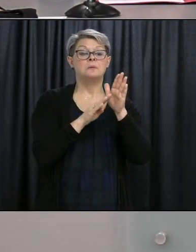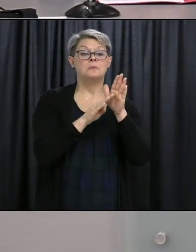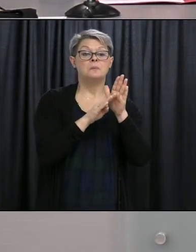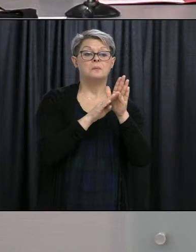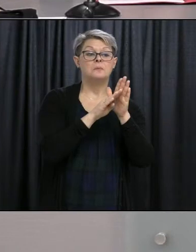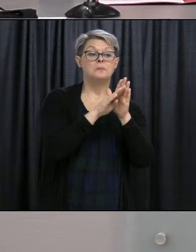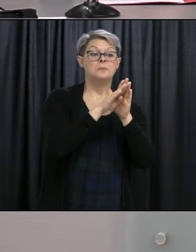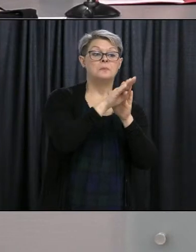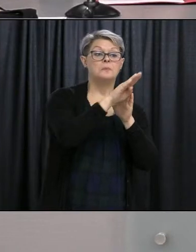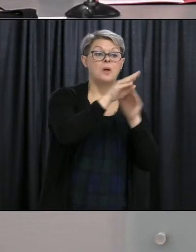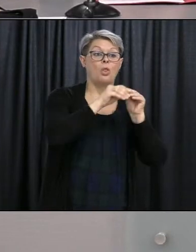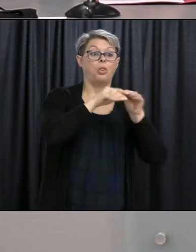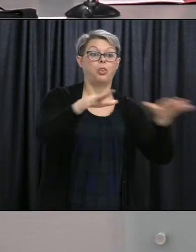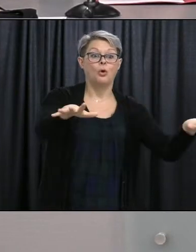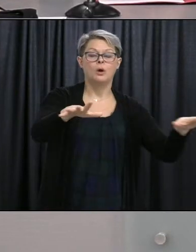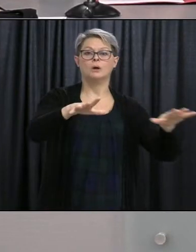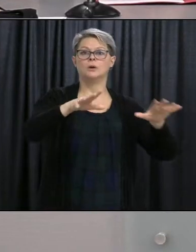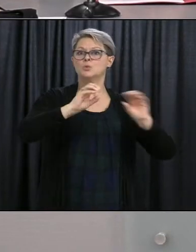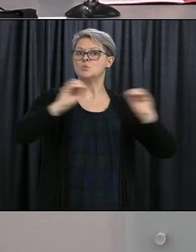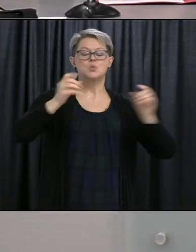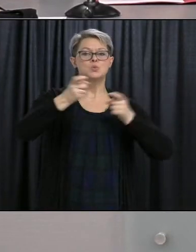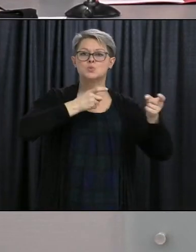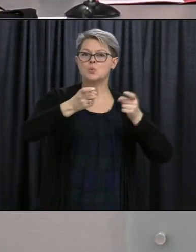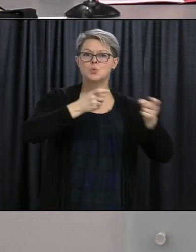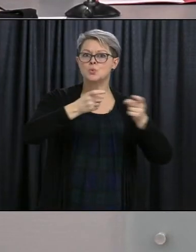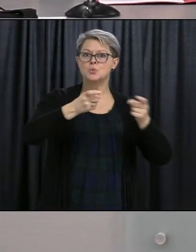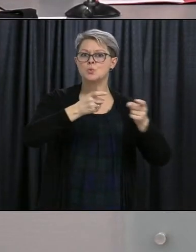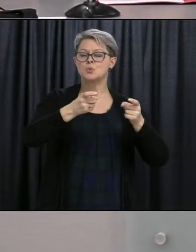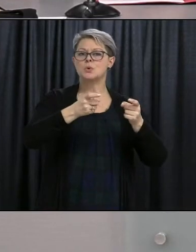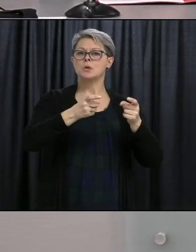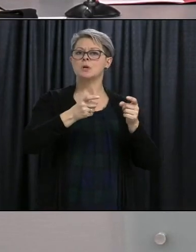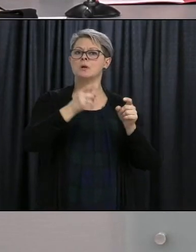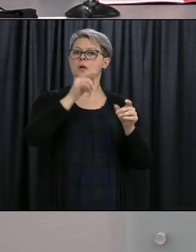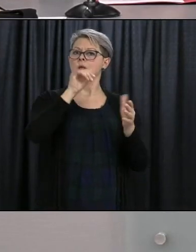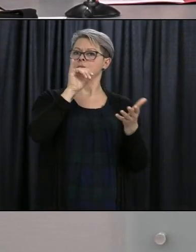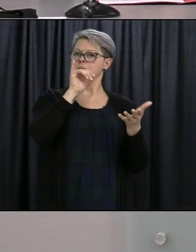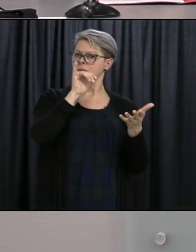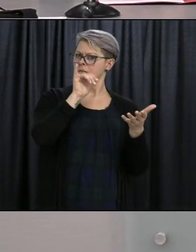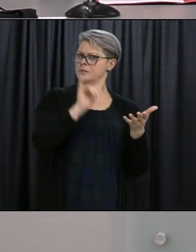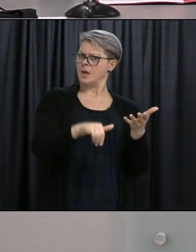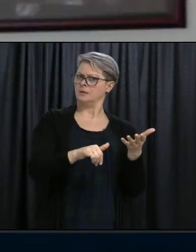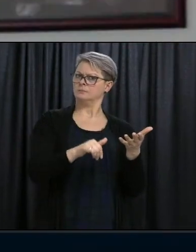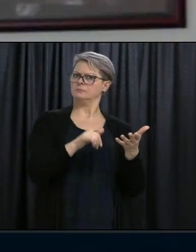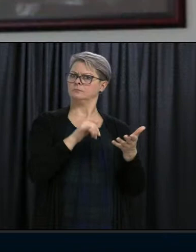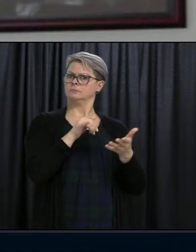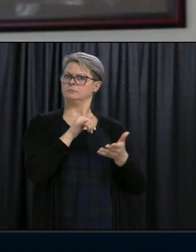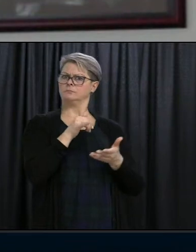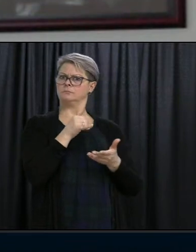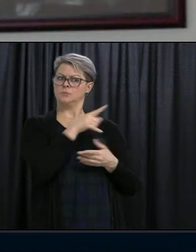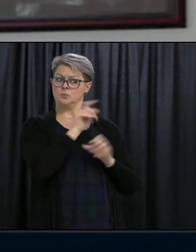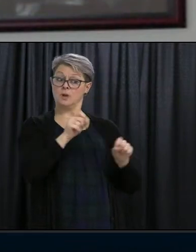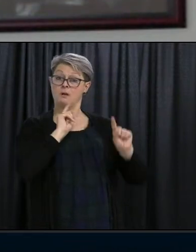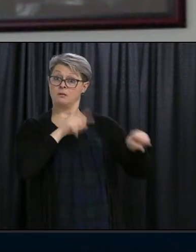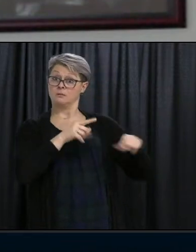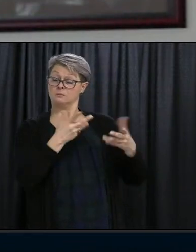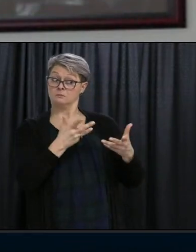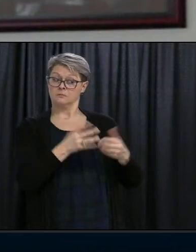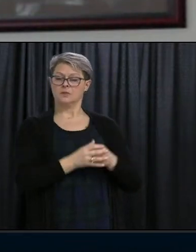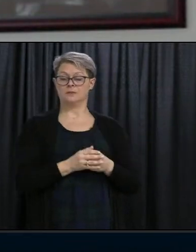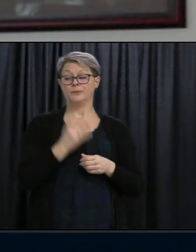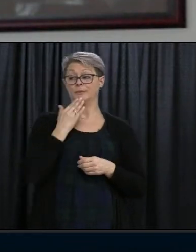uncontrolled spread. Is that something that causes you worry at the moment? Thank you, Peter. That's a good